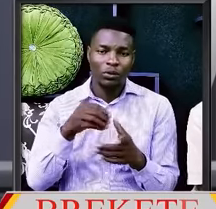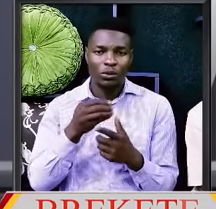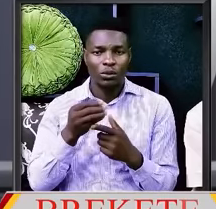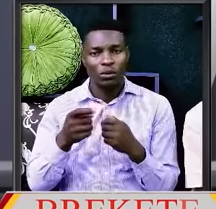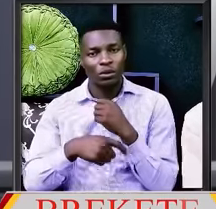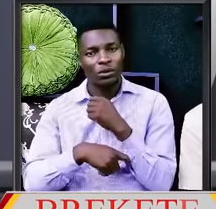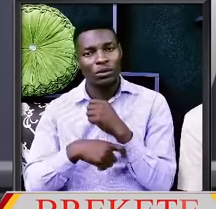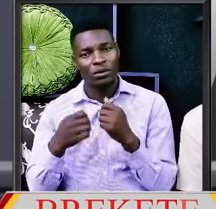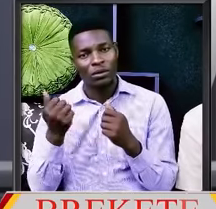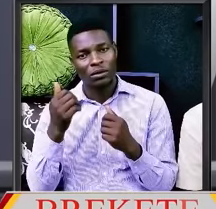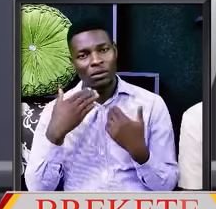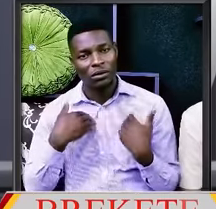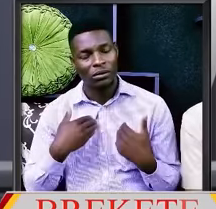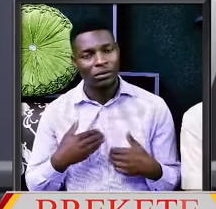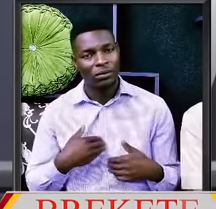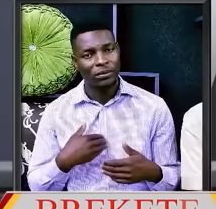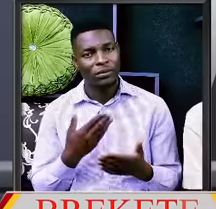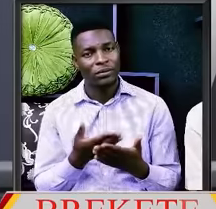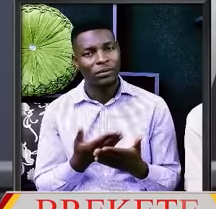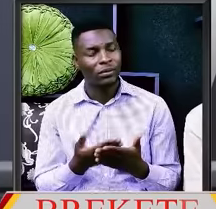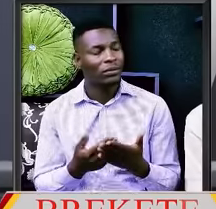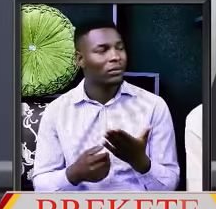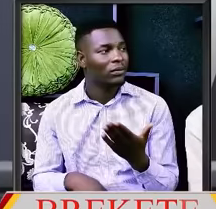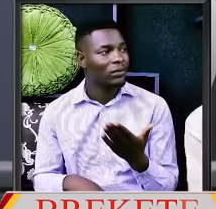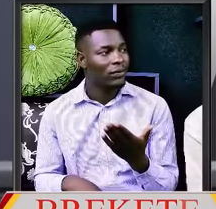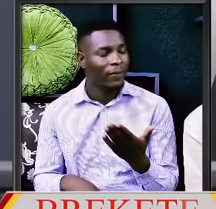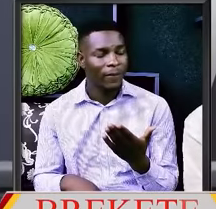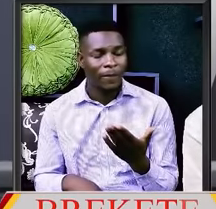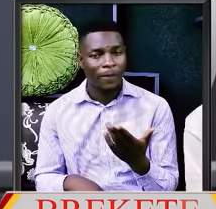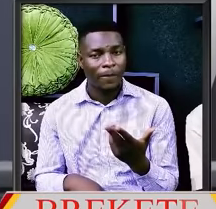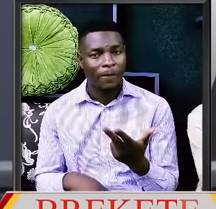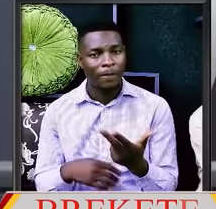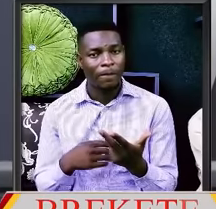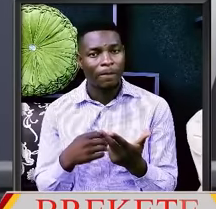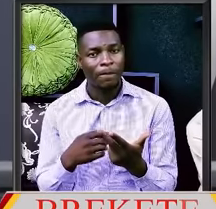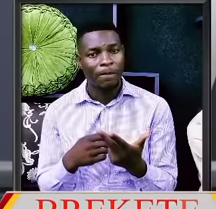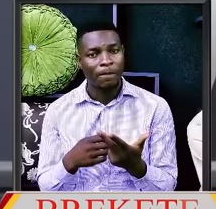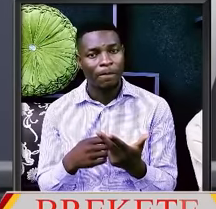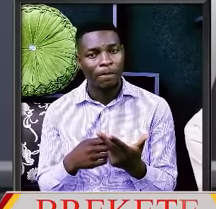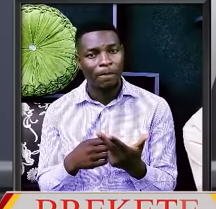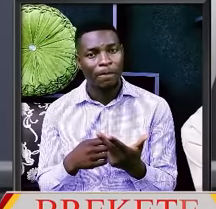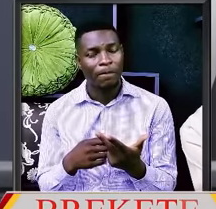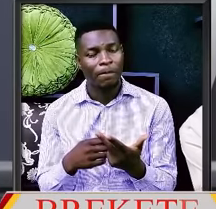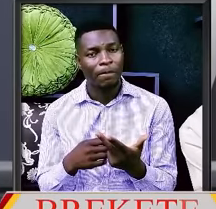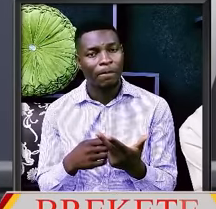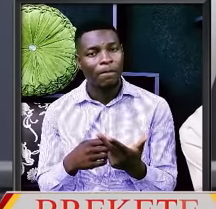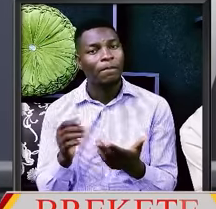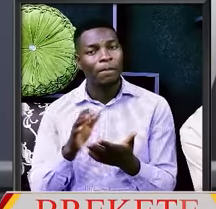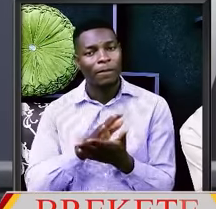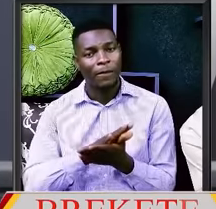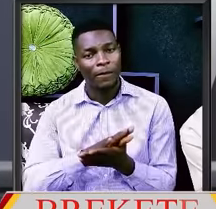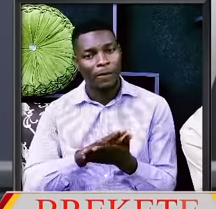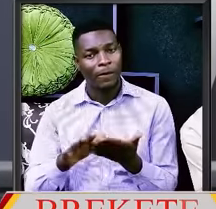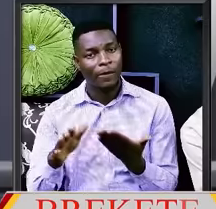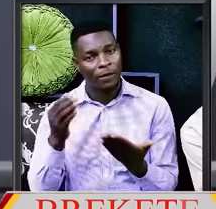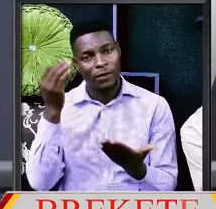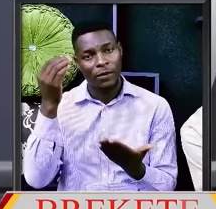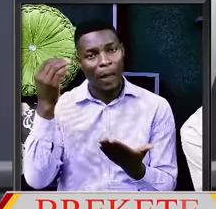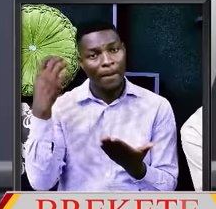that frontier these rules of justice for Mohbad. So I want to leave that, just to clear the hair. It has been cleared. It's